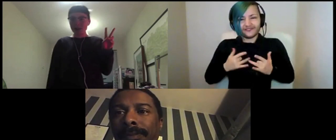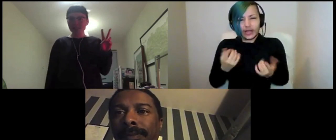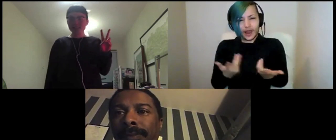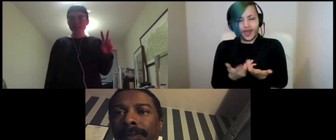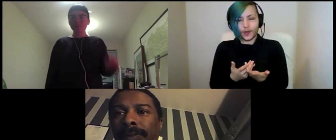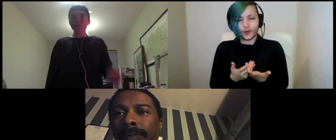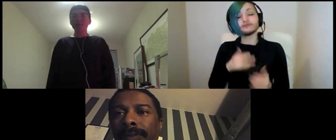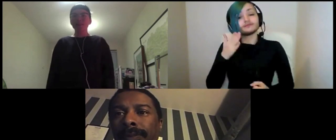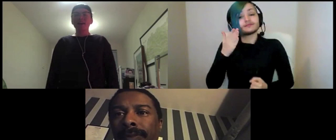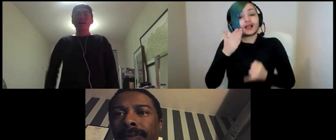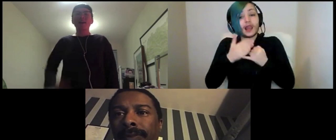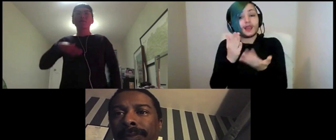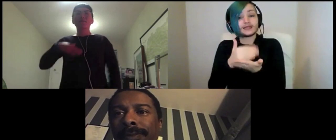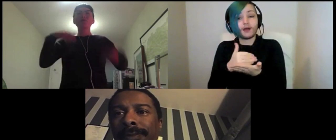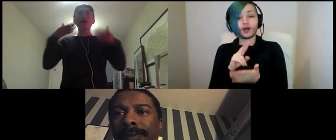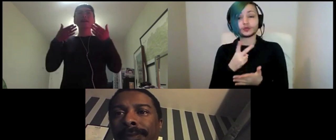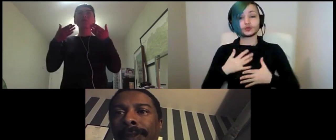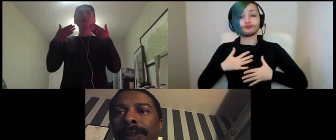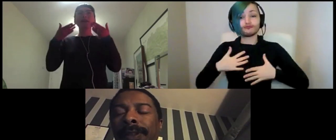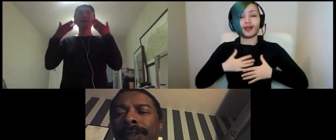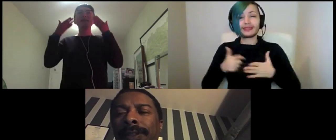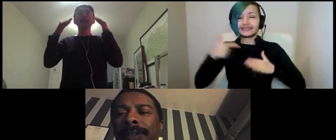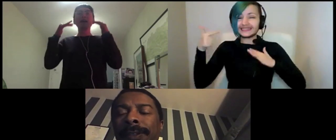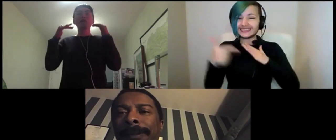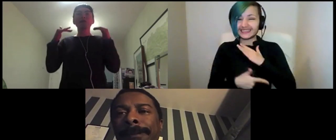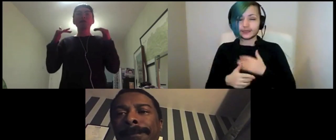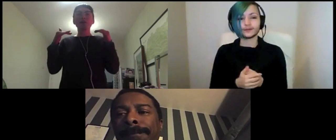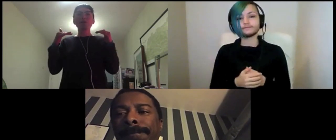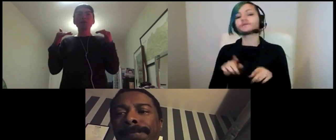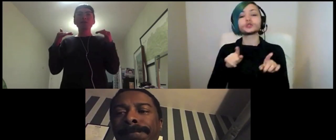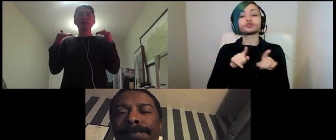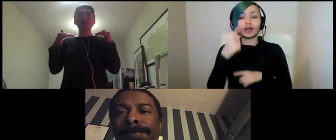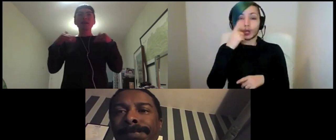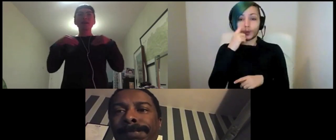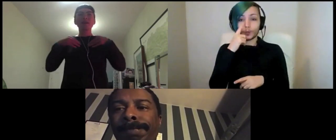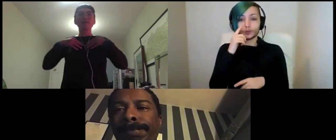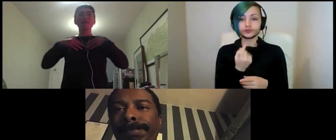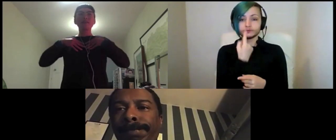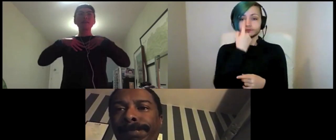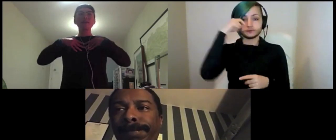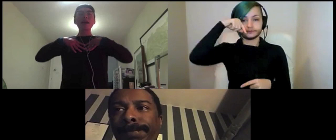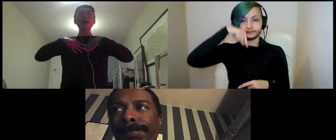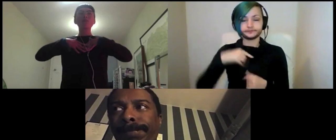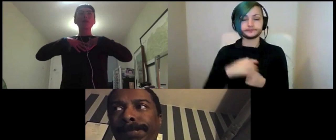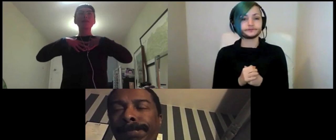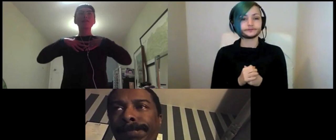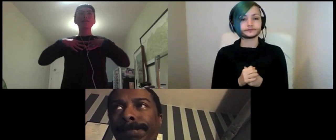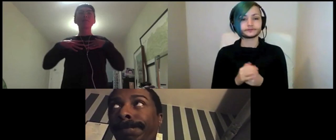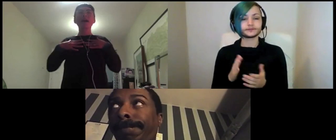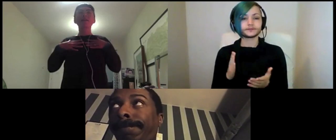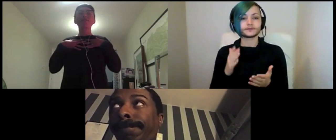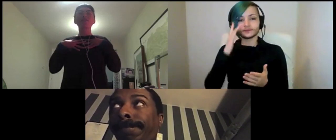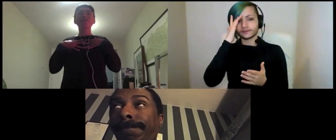deep breaths. Try to breathe in and out through your nose and allow your breath